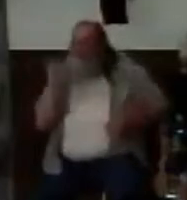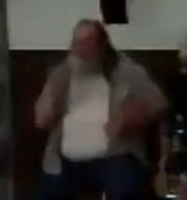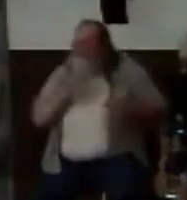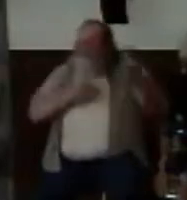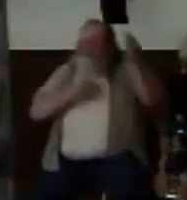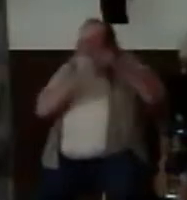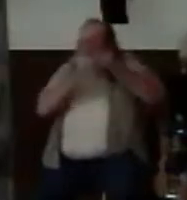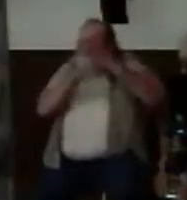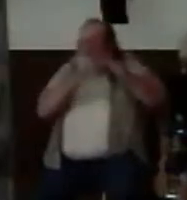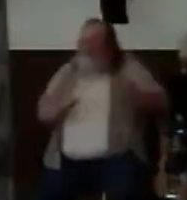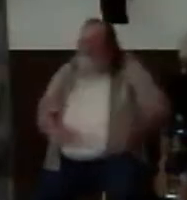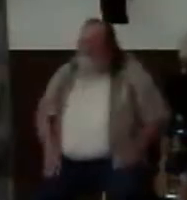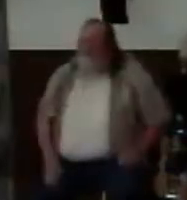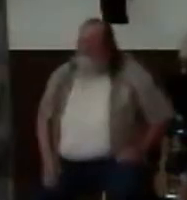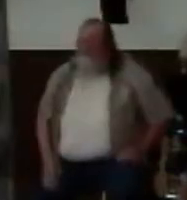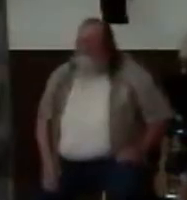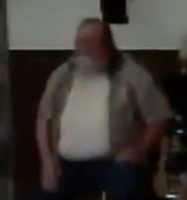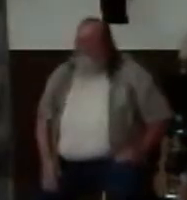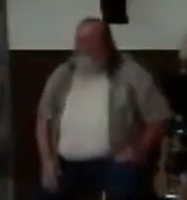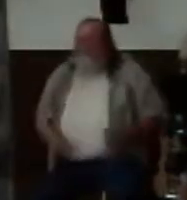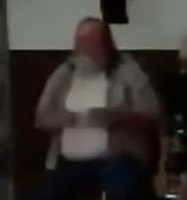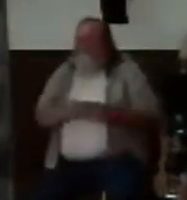Relief from the oppression.